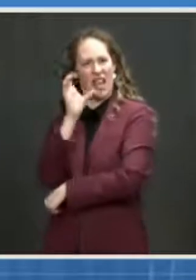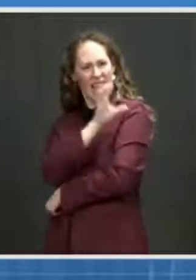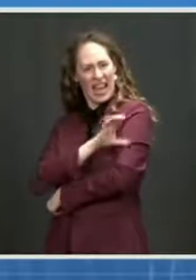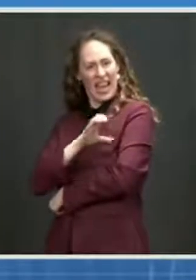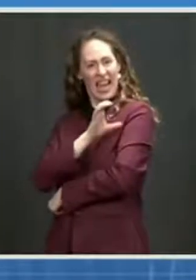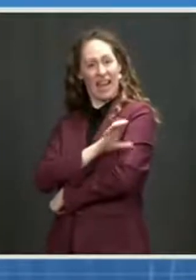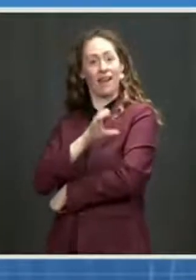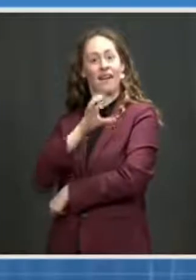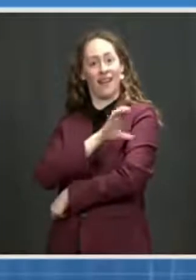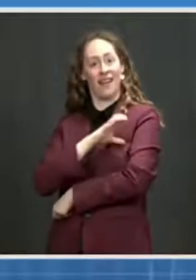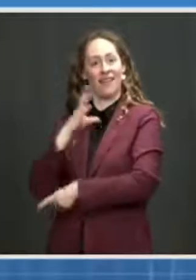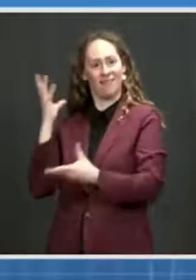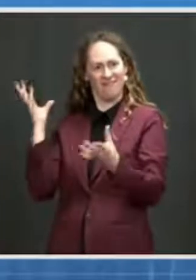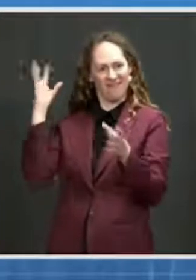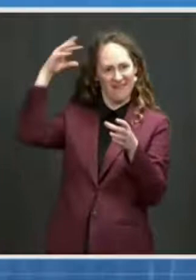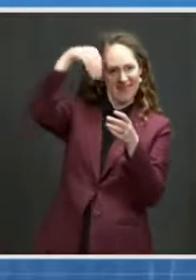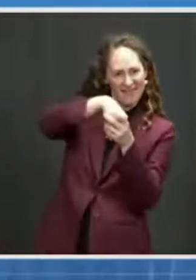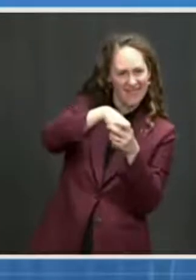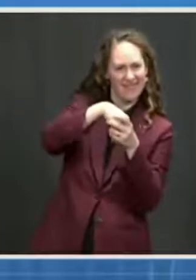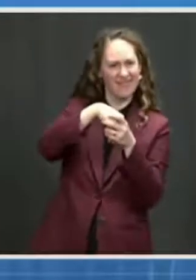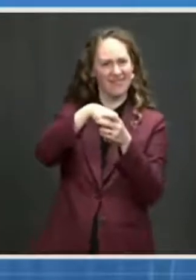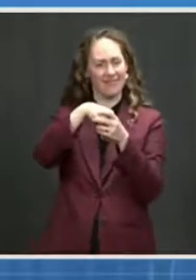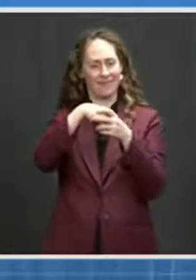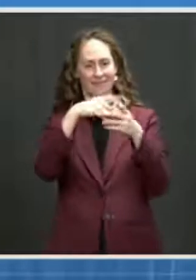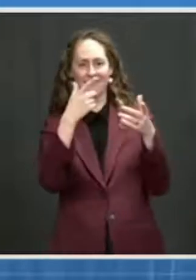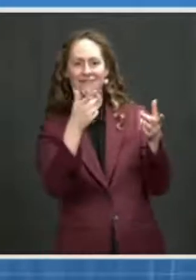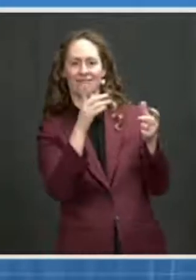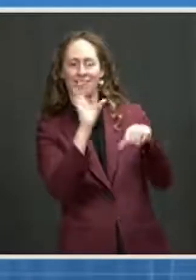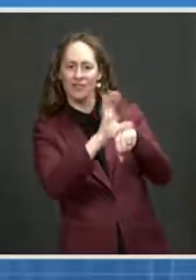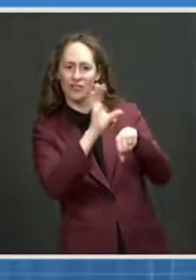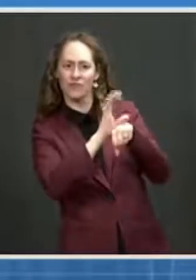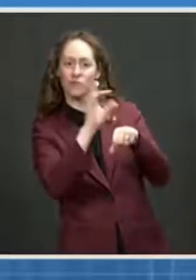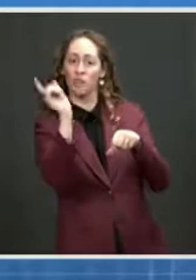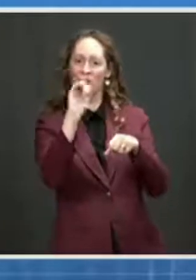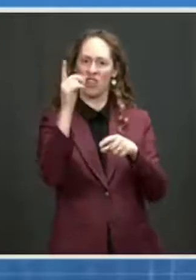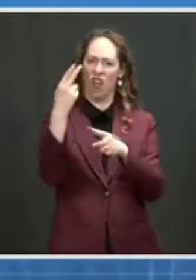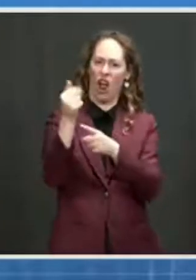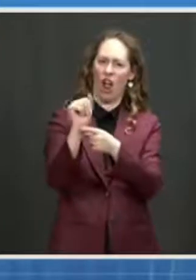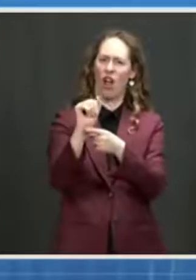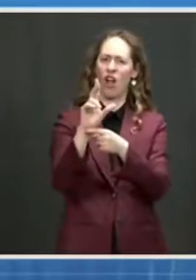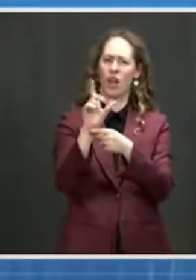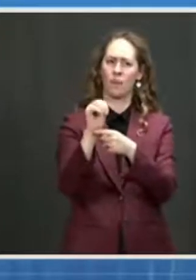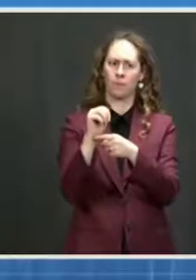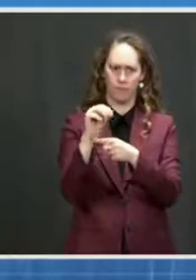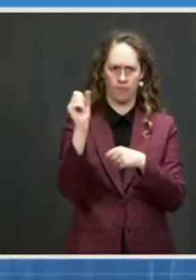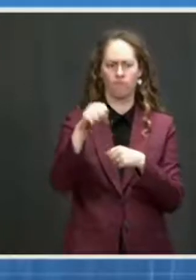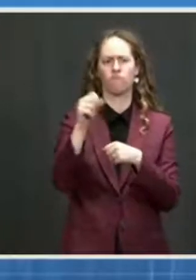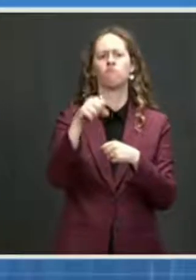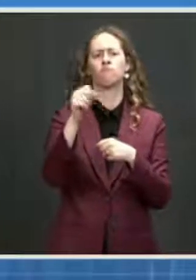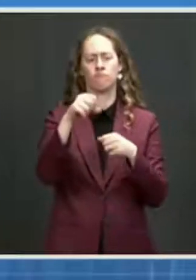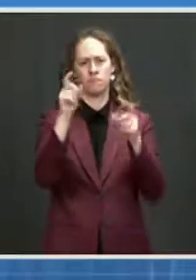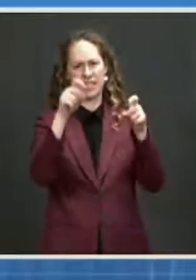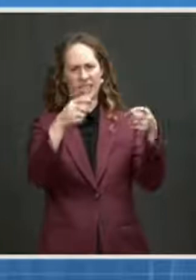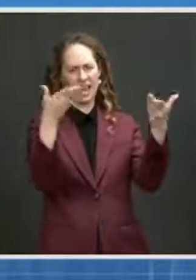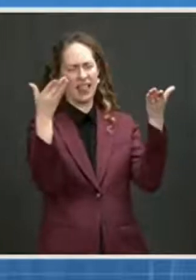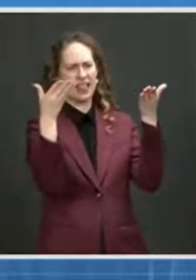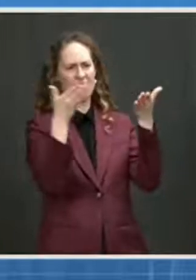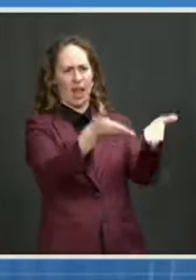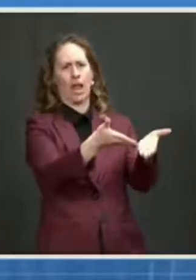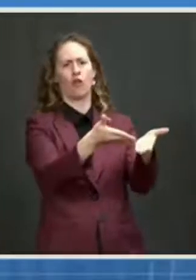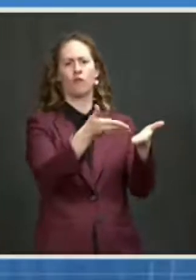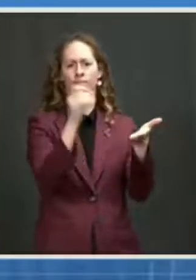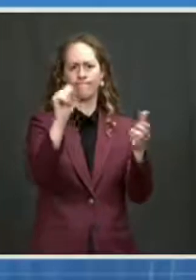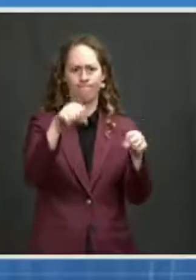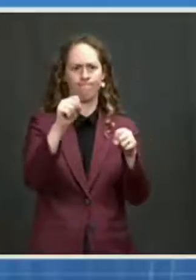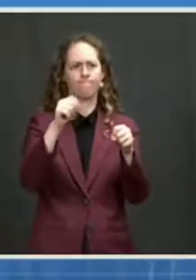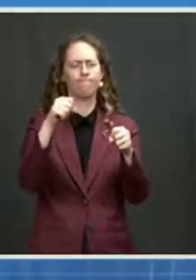Harlem. So it is happening in sight. Great. Let's go to the next question.